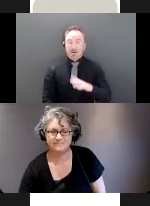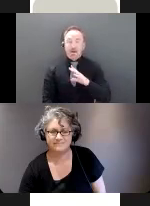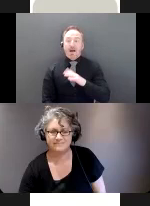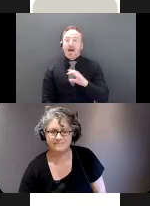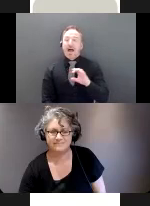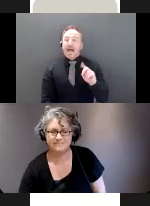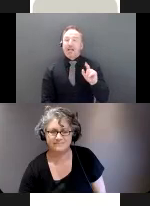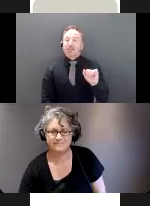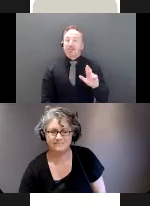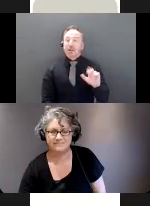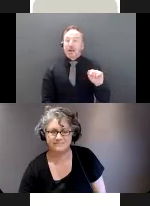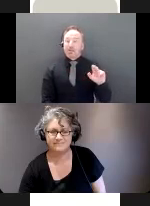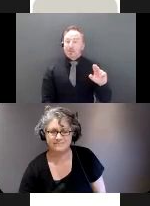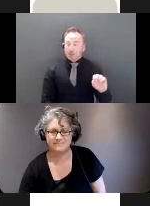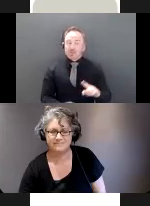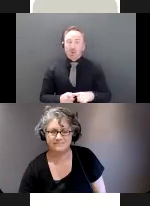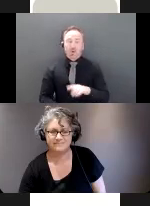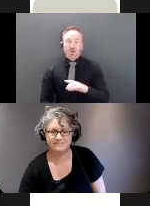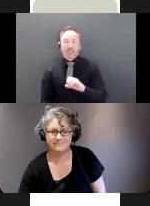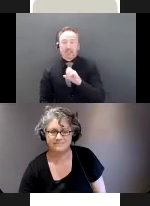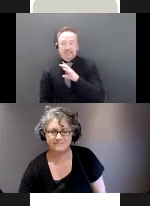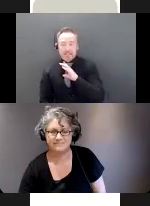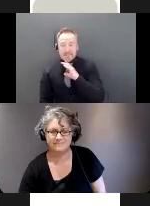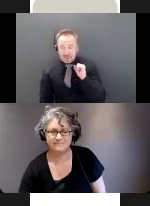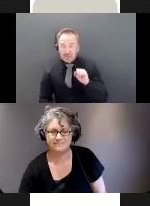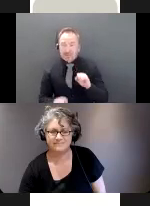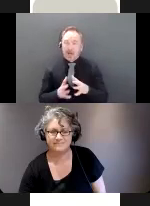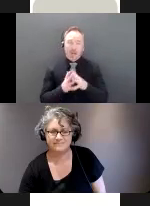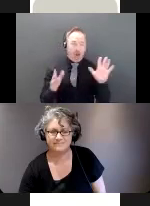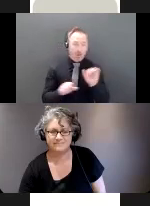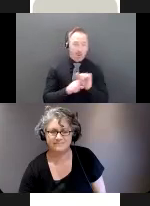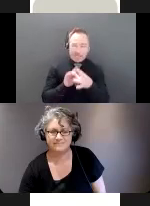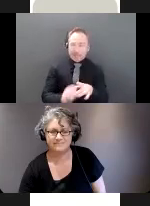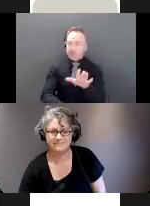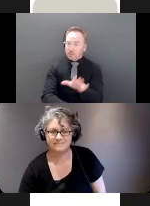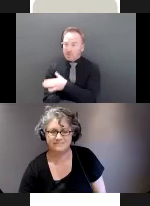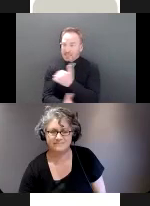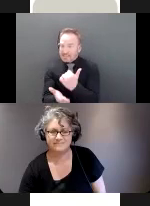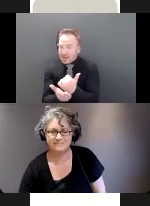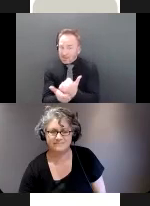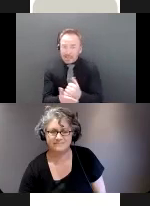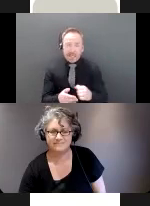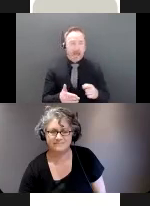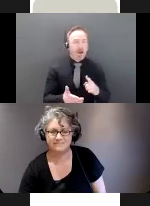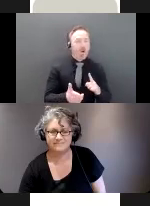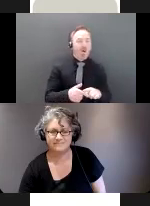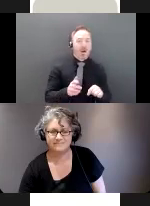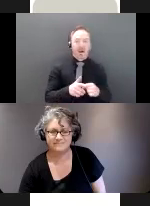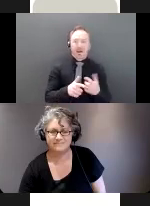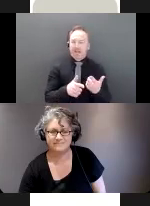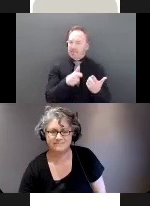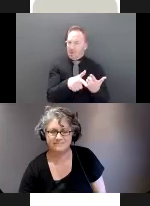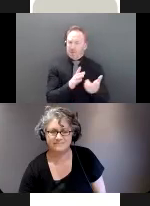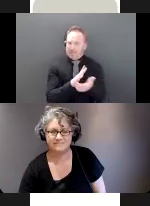quite a bit of work with music therapy and art therapy, and a lot of those skills can be taken